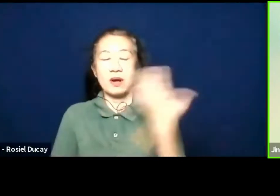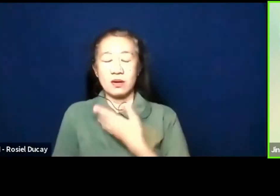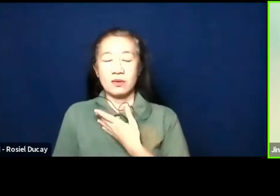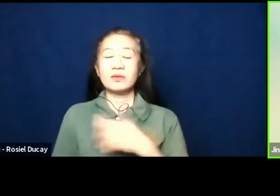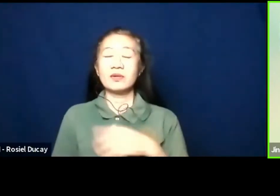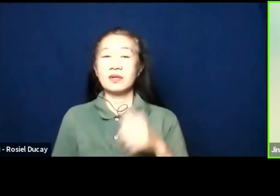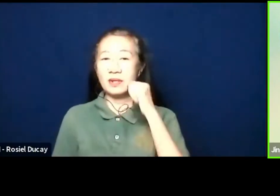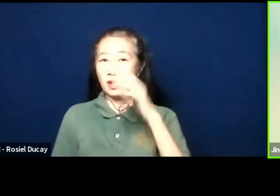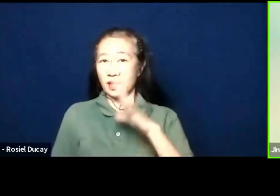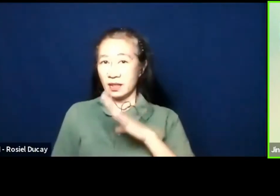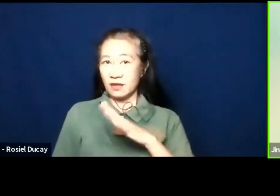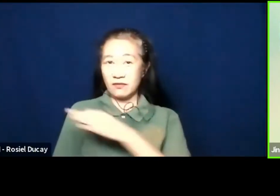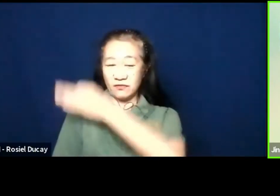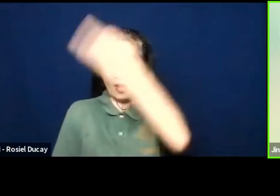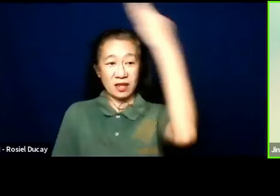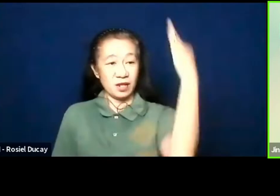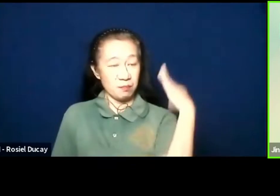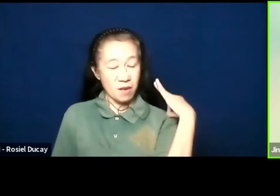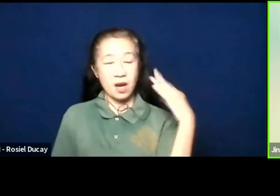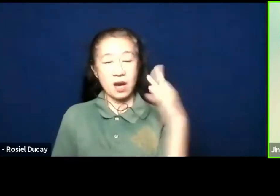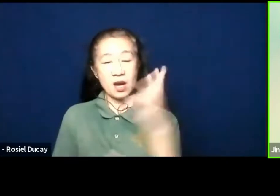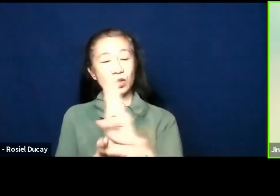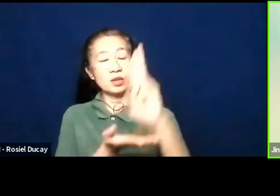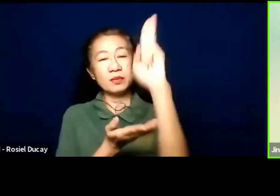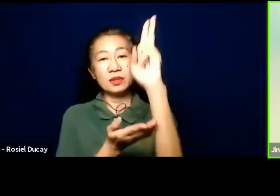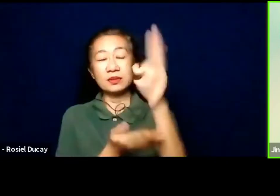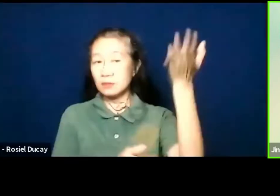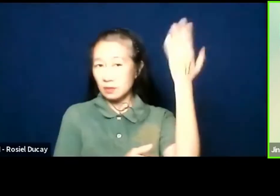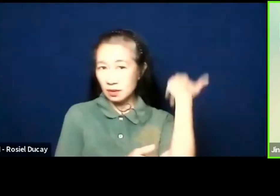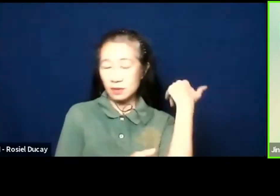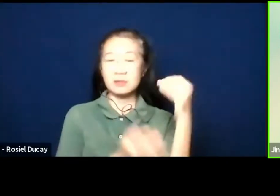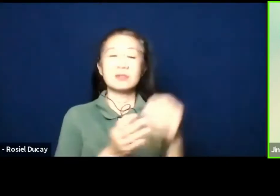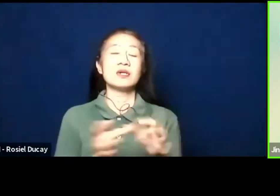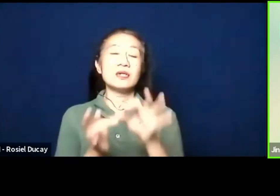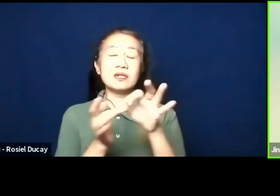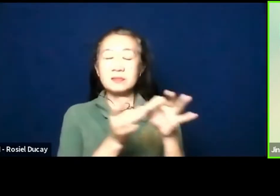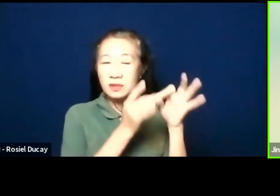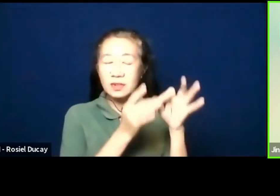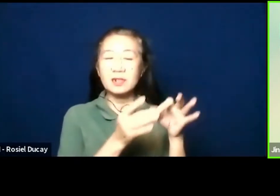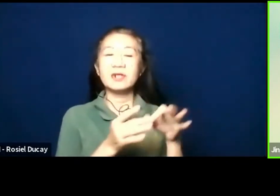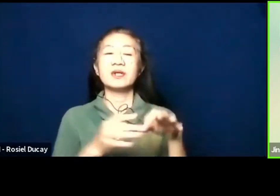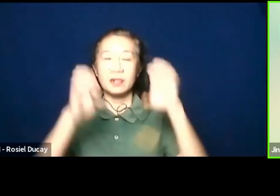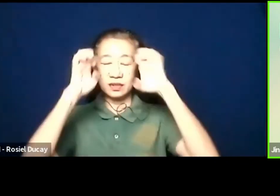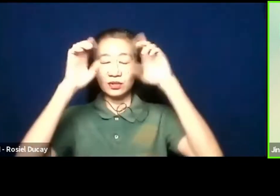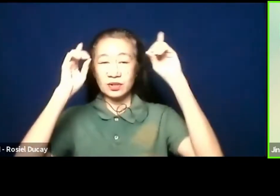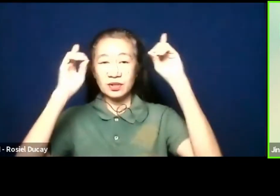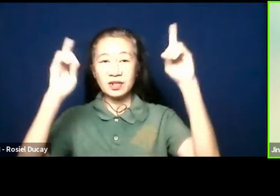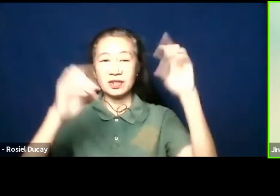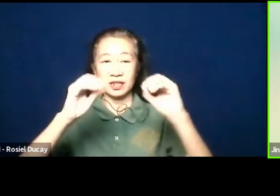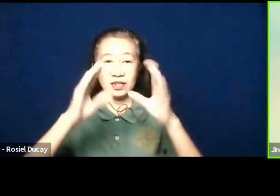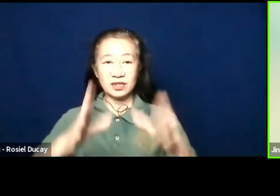Fatima University. Siya rin po ay former special education teacher and